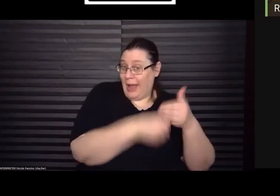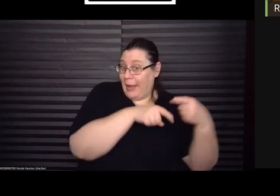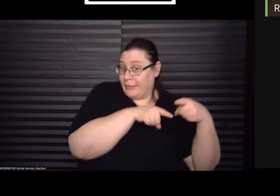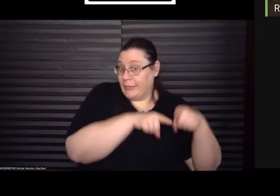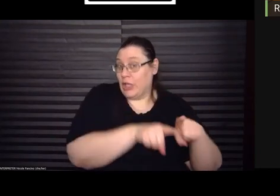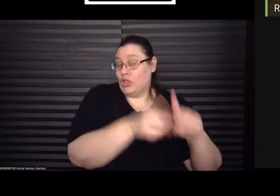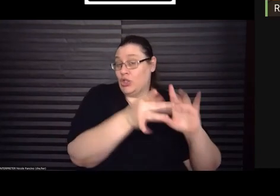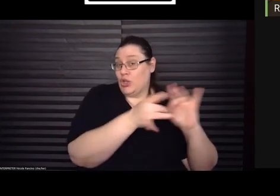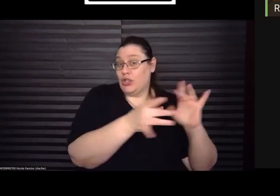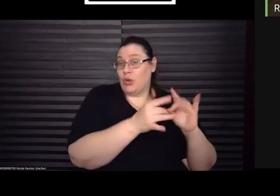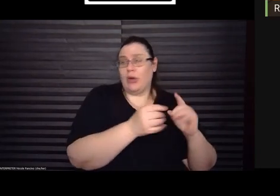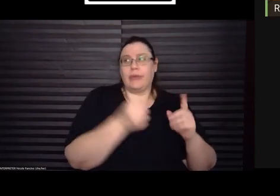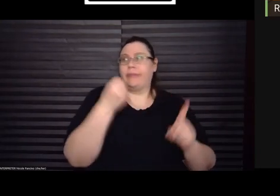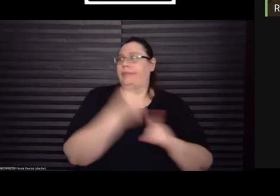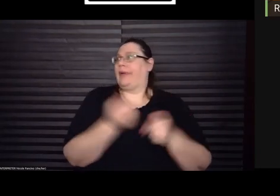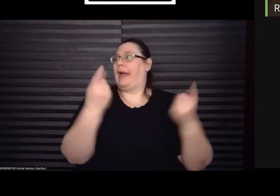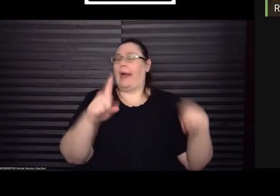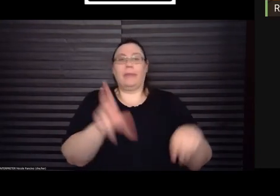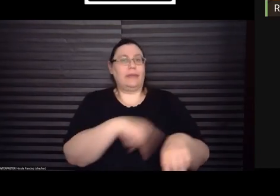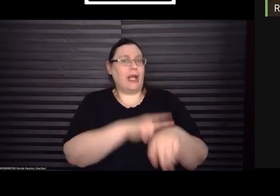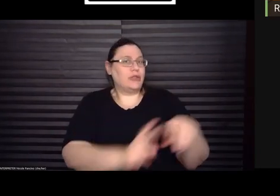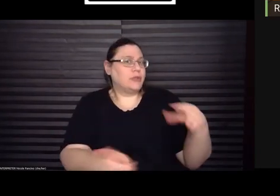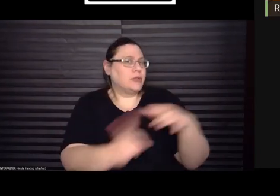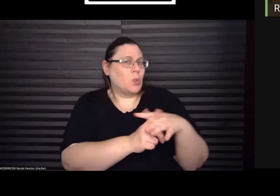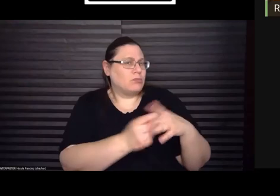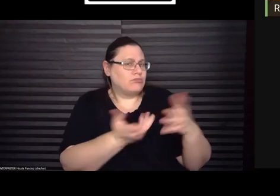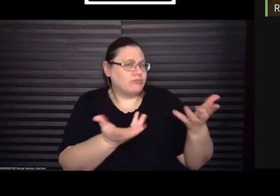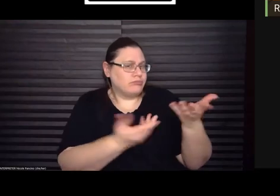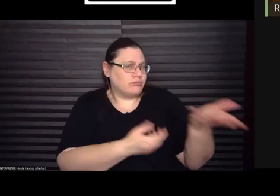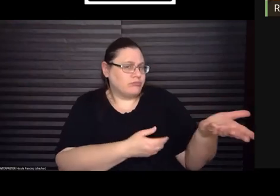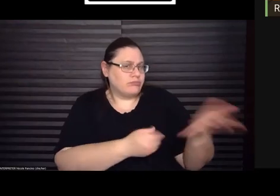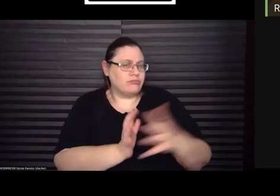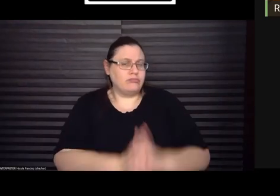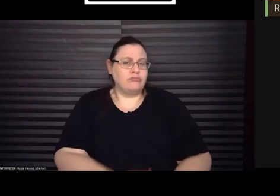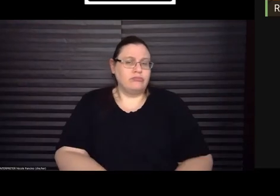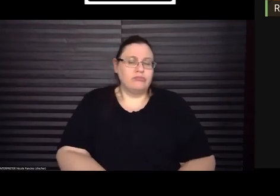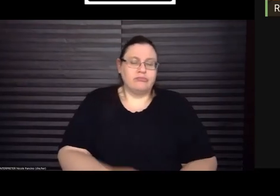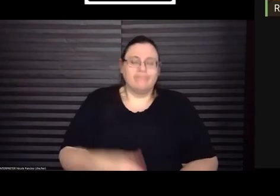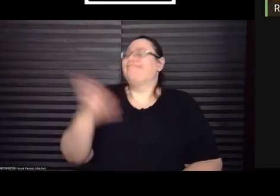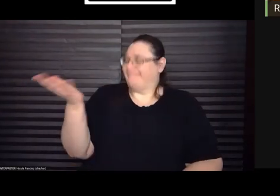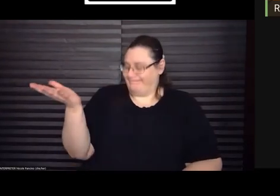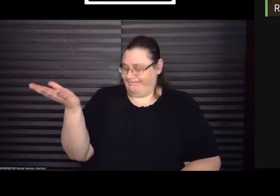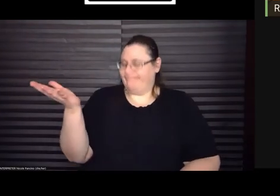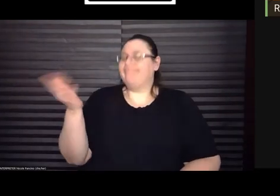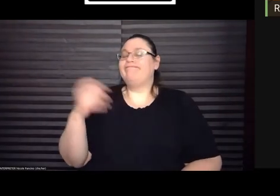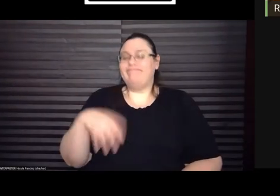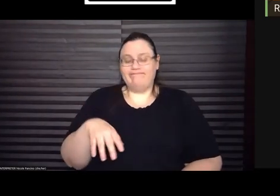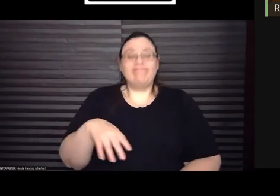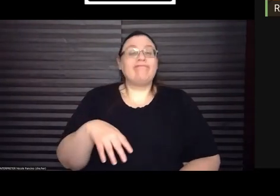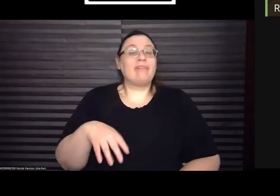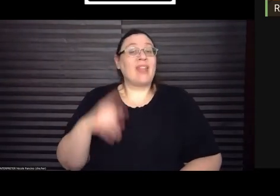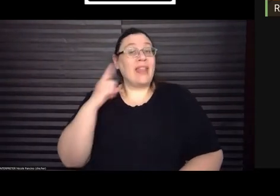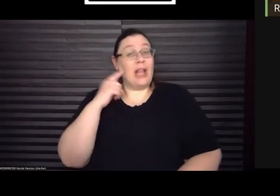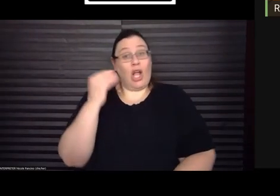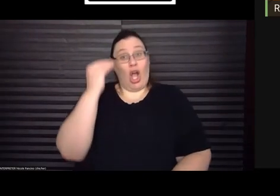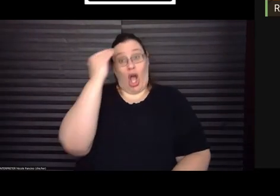weave any parallels into the story or do they just materialize organically? Yeah, I mean, I really think sort of on the conscious level, I was